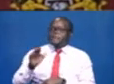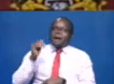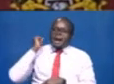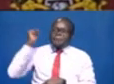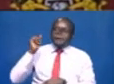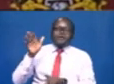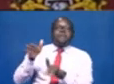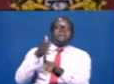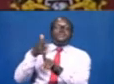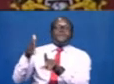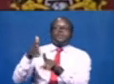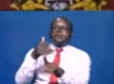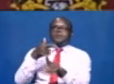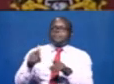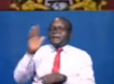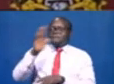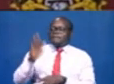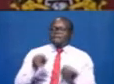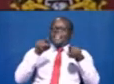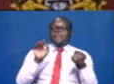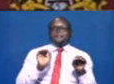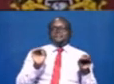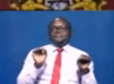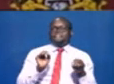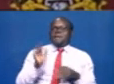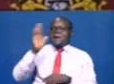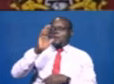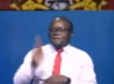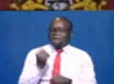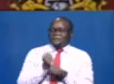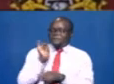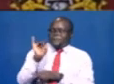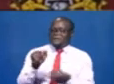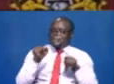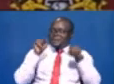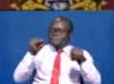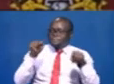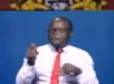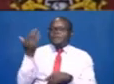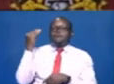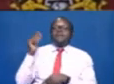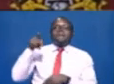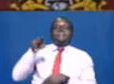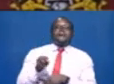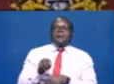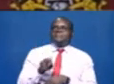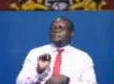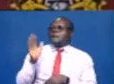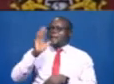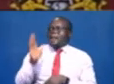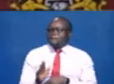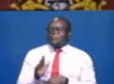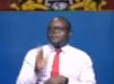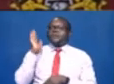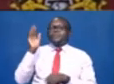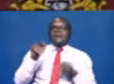persuasions, I have never insulted him, and I will never insult the former Prime Minister. Neither will I ever